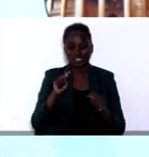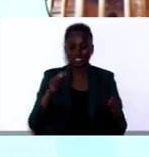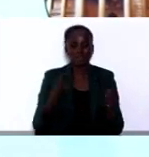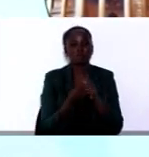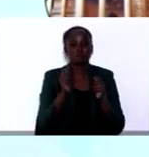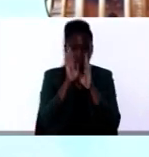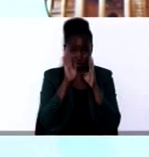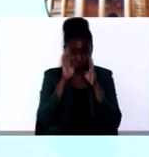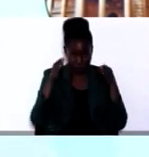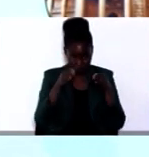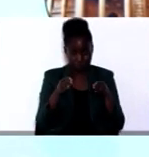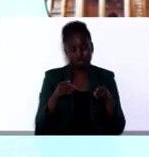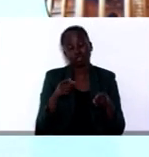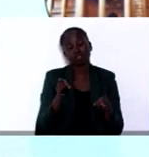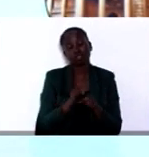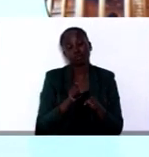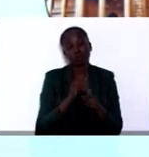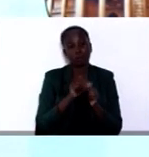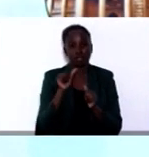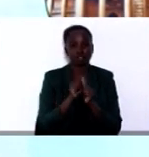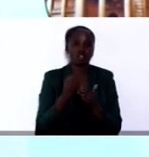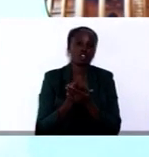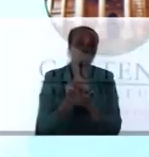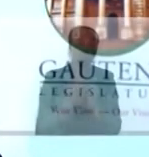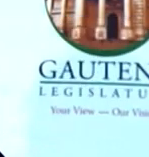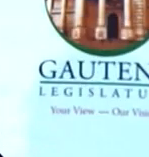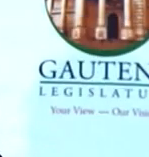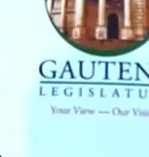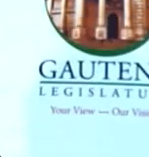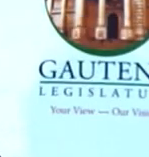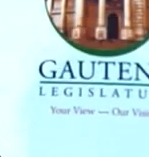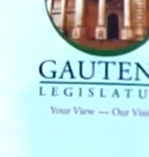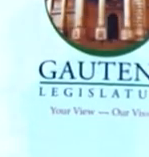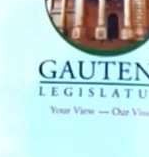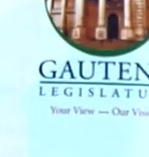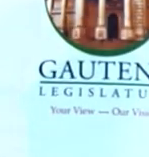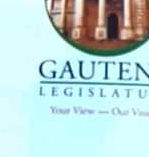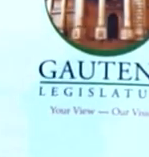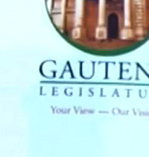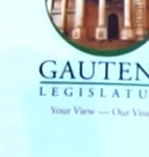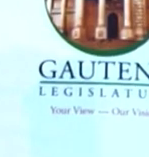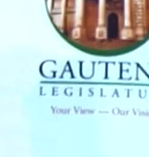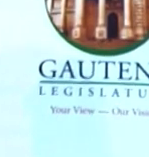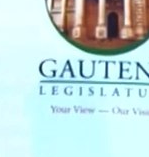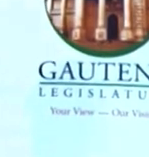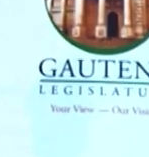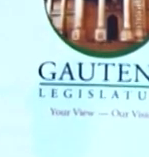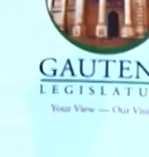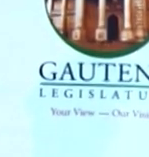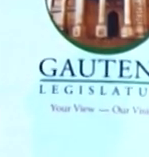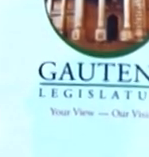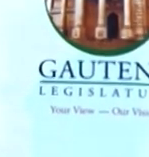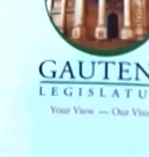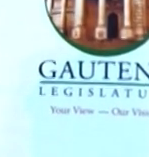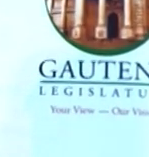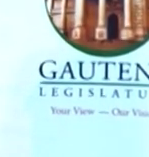deconcentrated, and globally competitive economy that creates more jobs and unlocks the full potential and talents of black